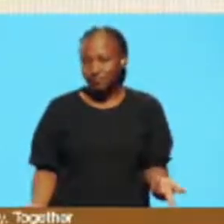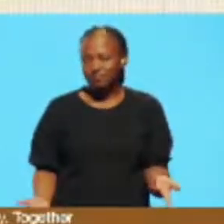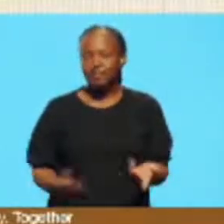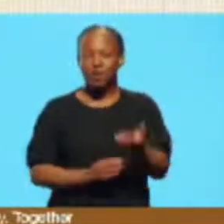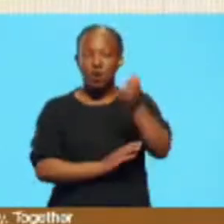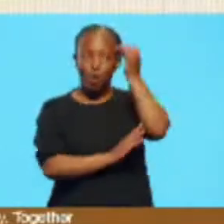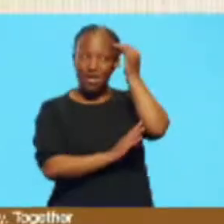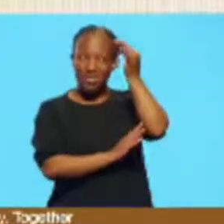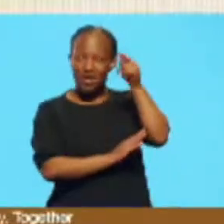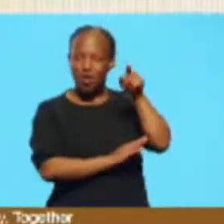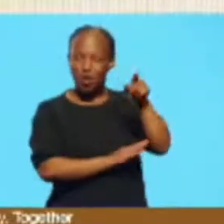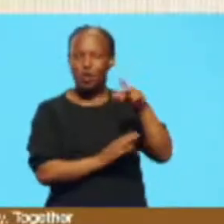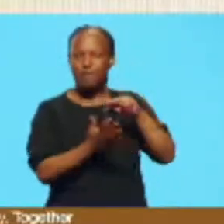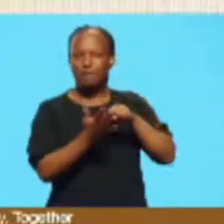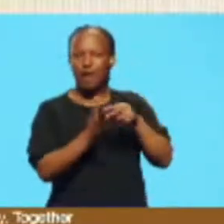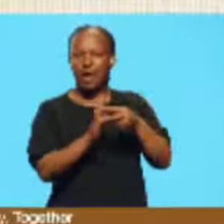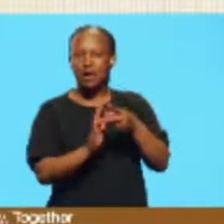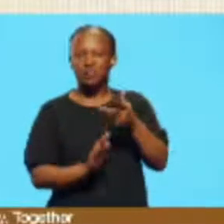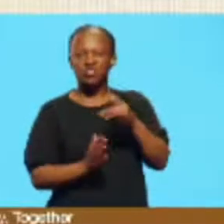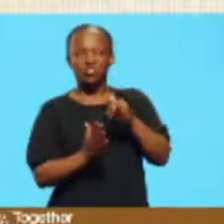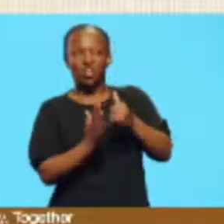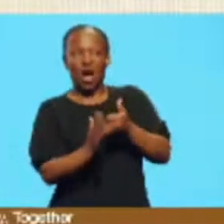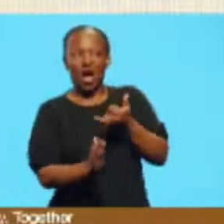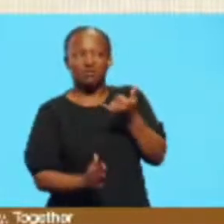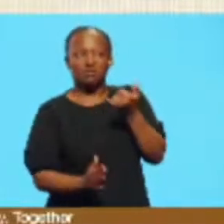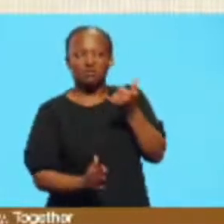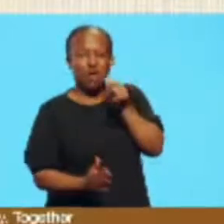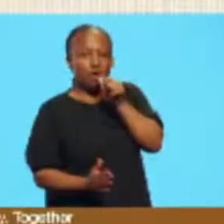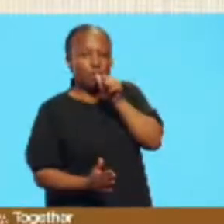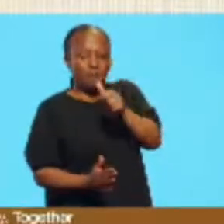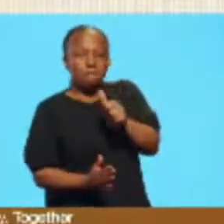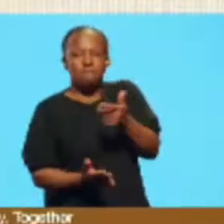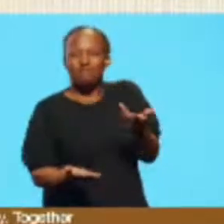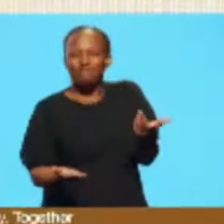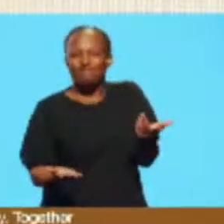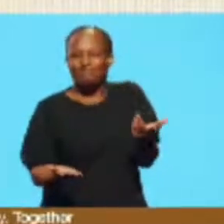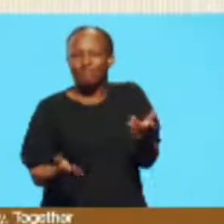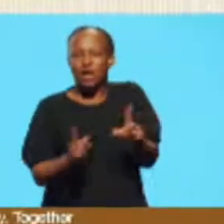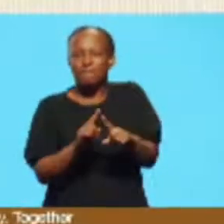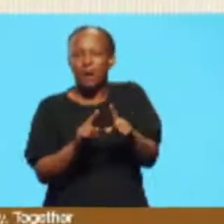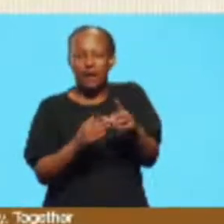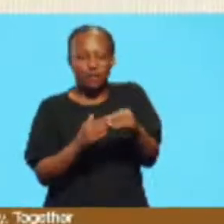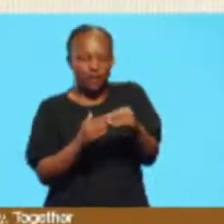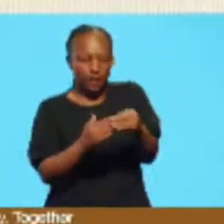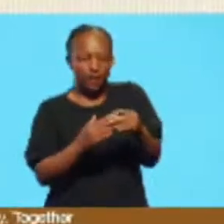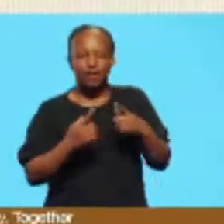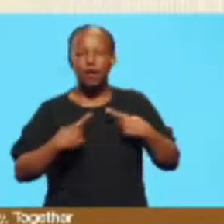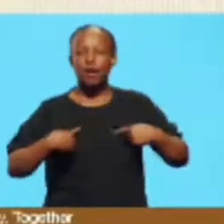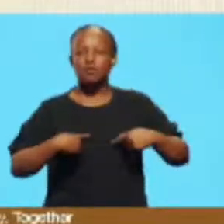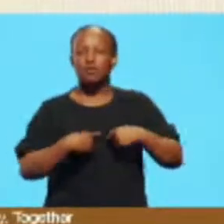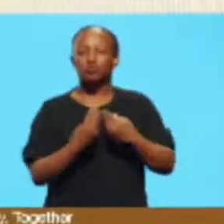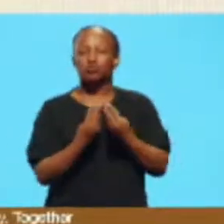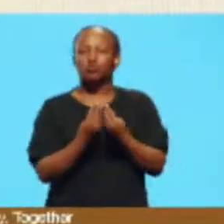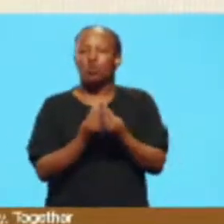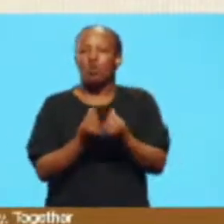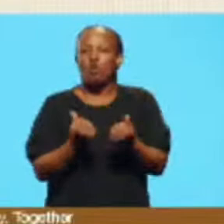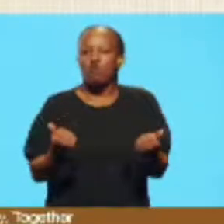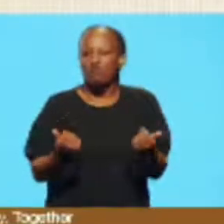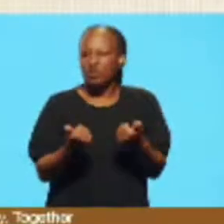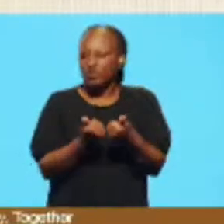theory planning or thumb-sucking planning, it led us not be able to address